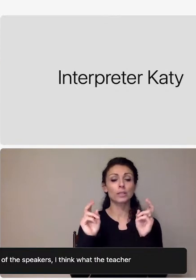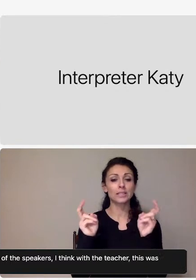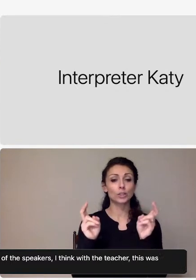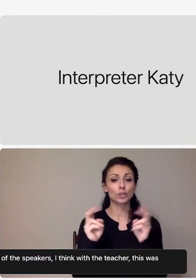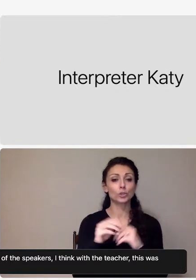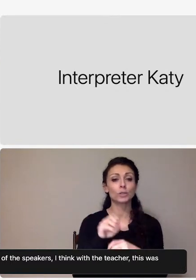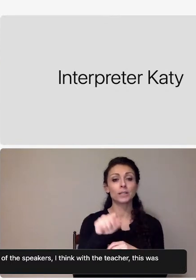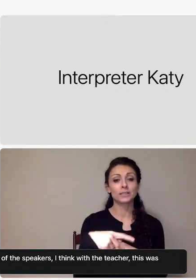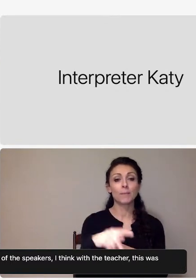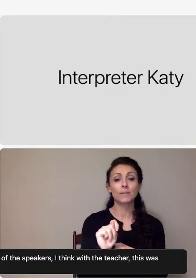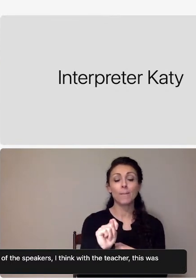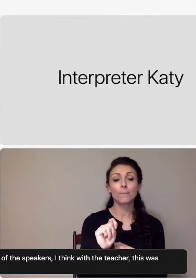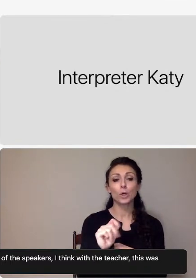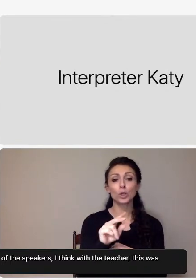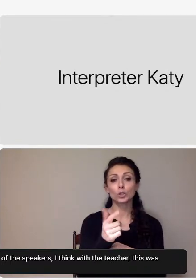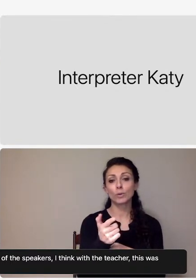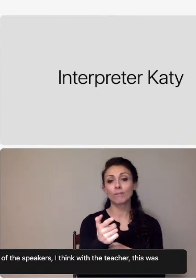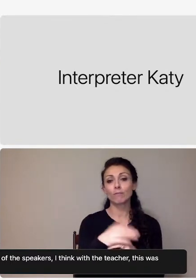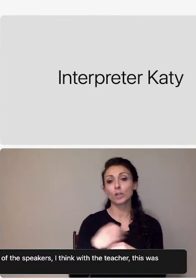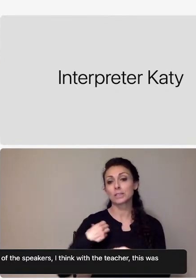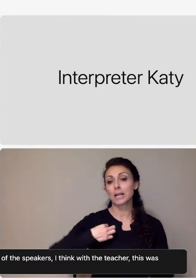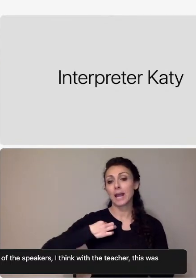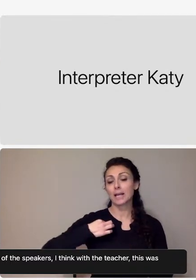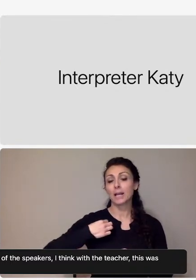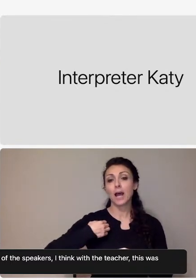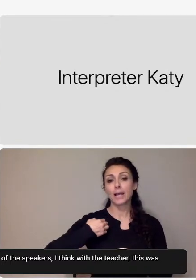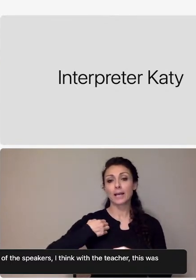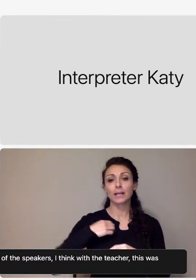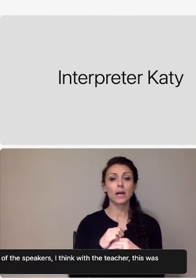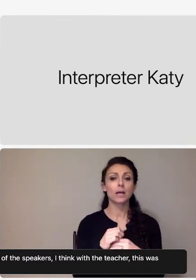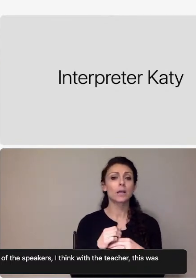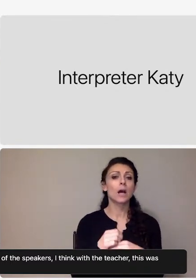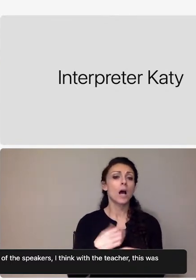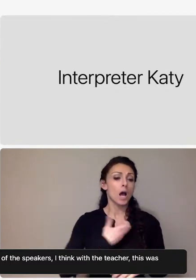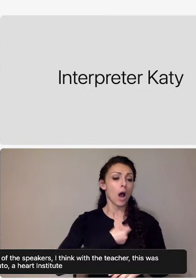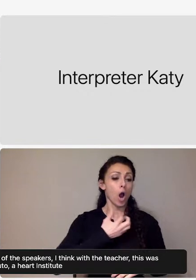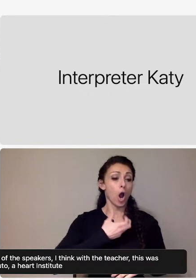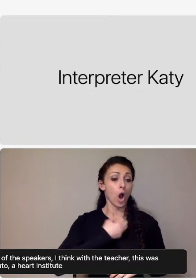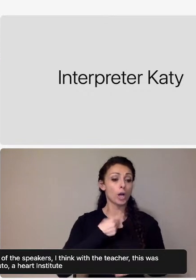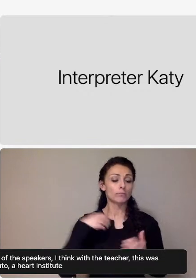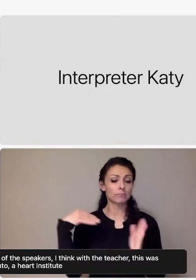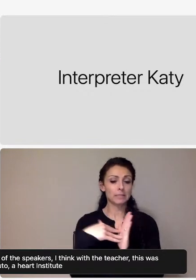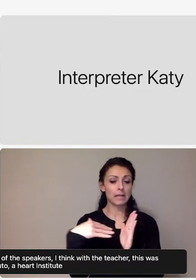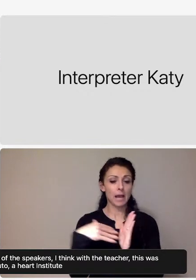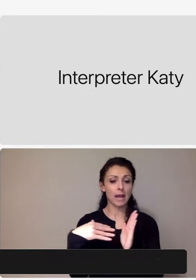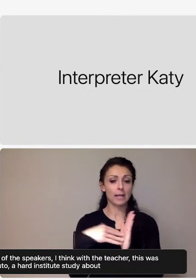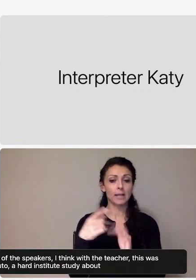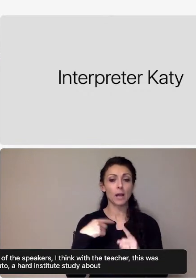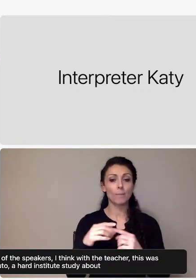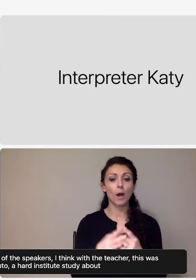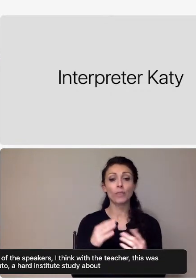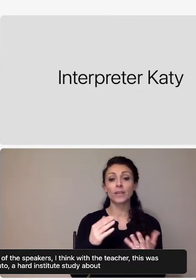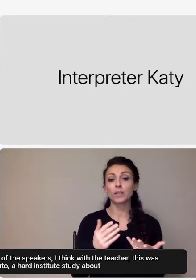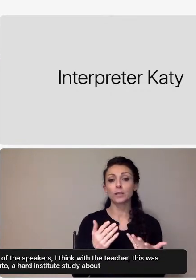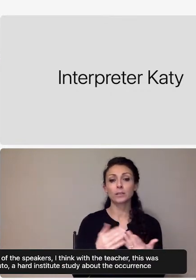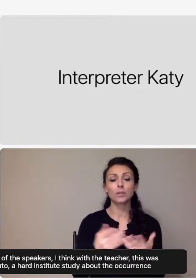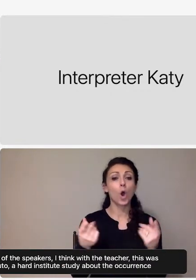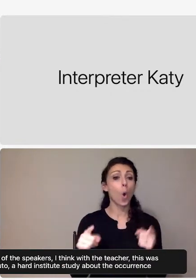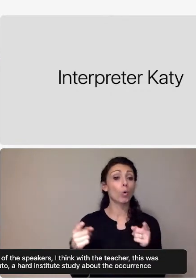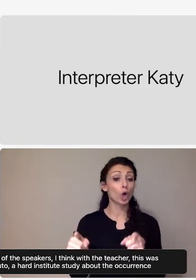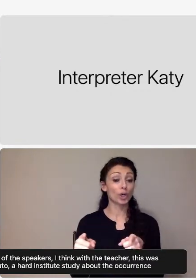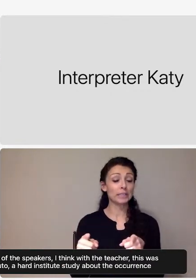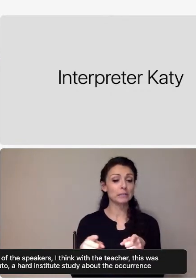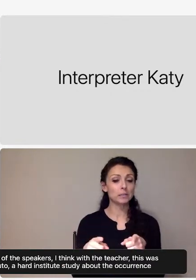uh citing the canada canada's university of ottawa heart institute's study about the occurrence of